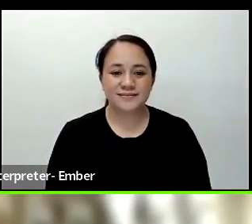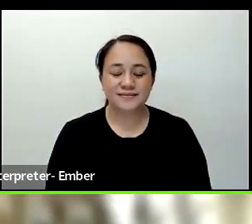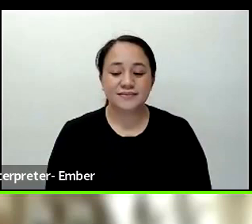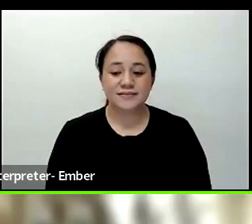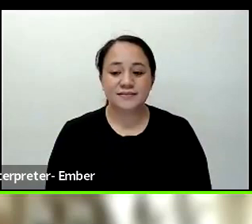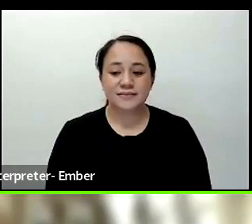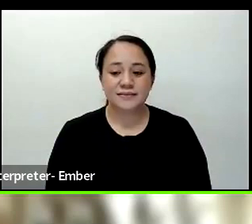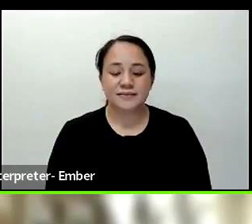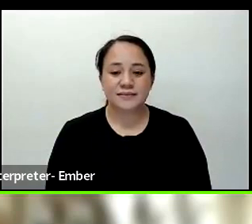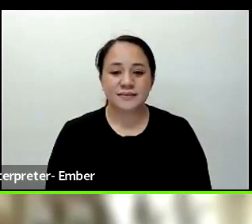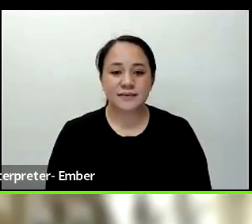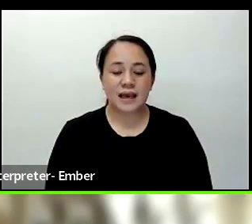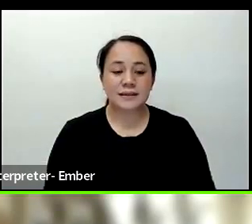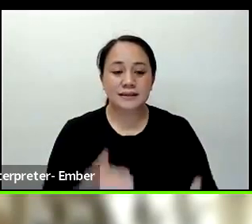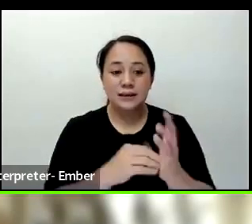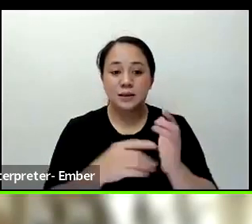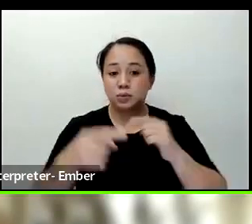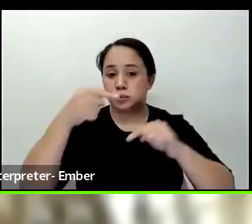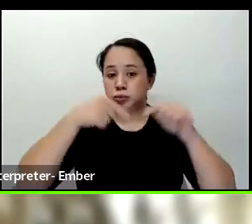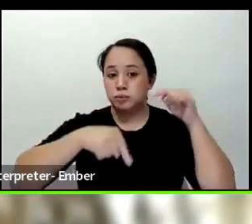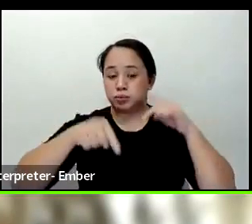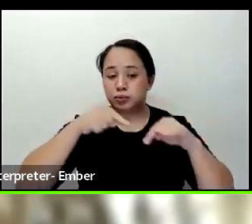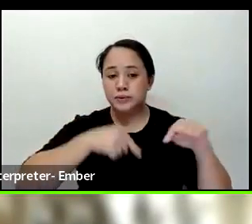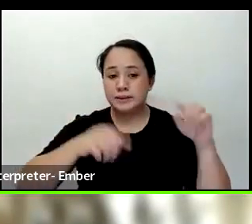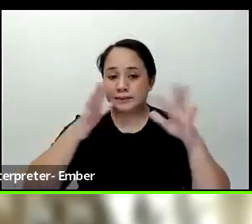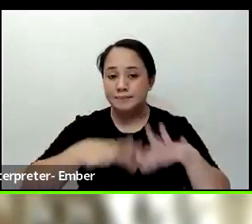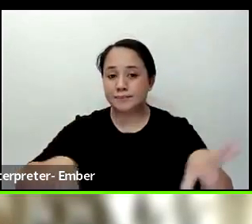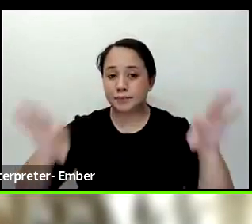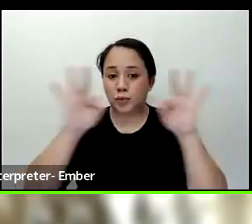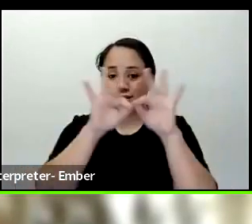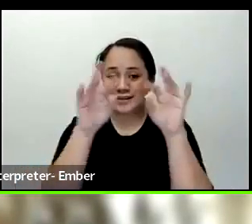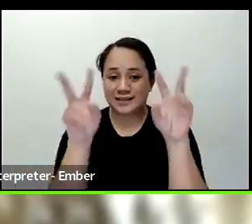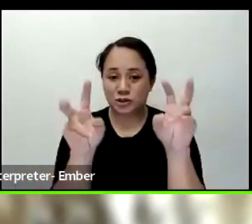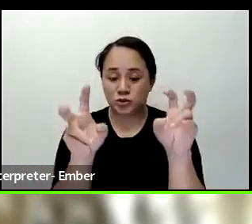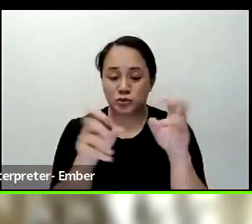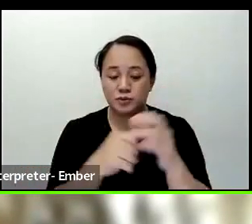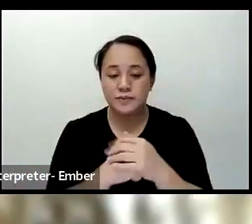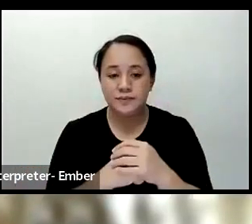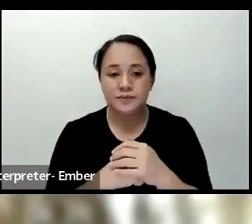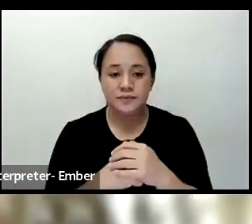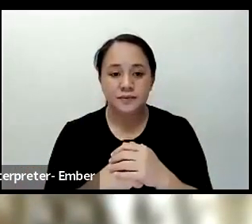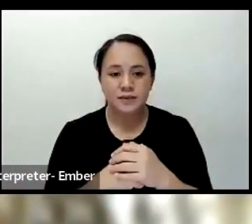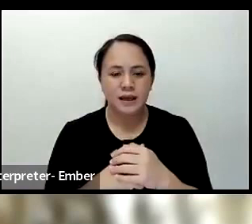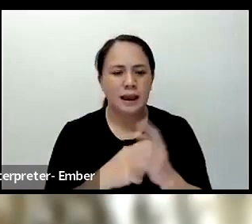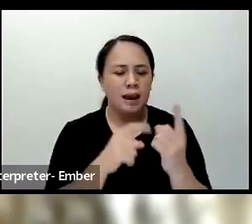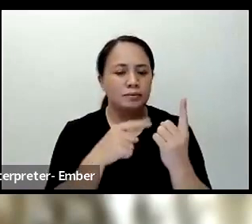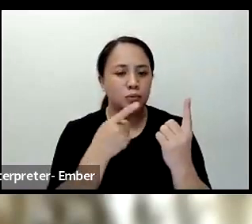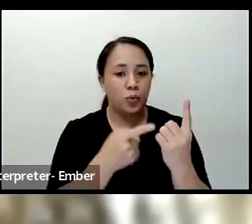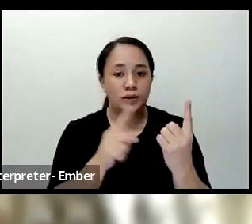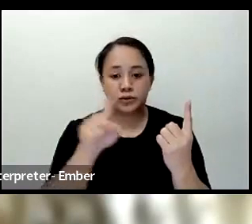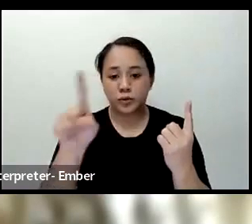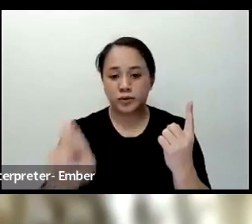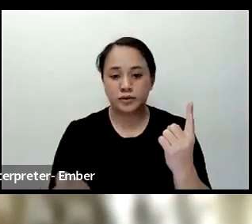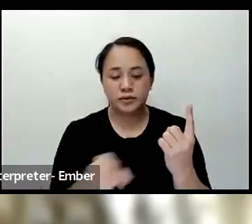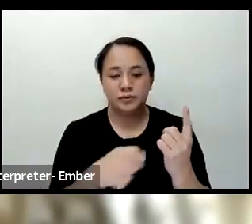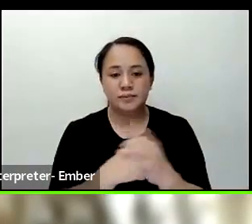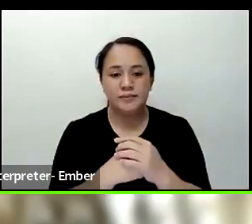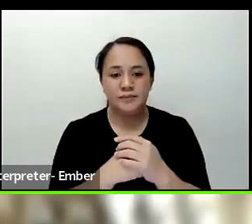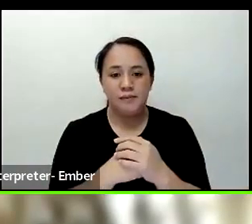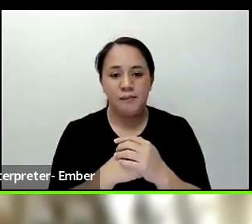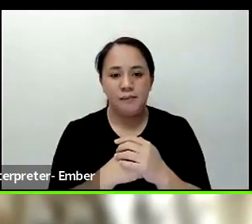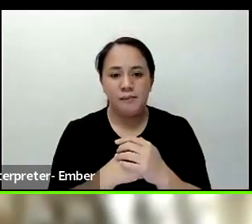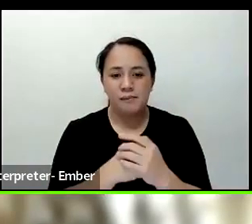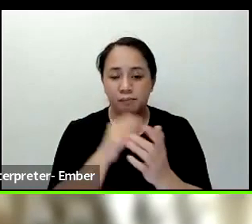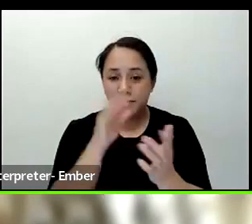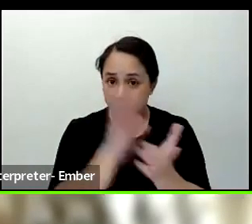dito, again to go back to that important issue, no? So may isa kasing tanong dito is whether you believe that